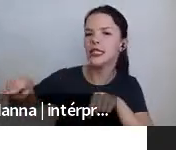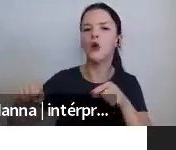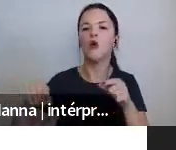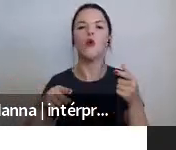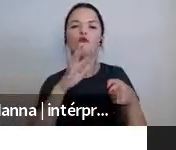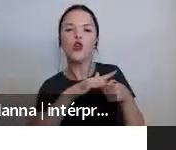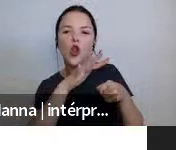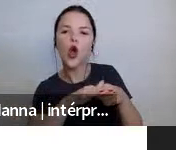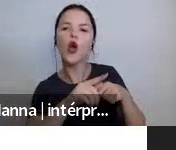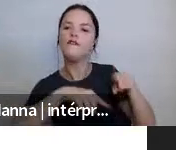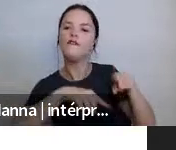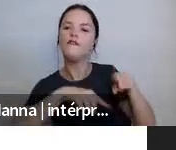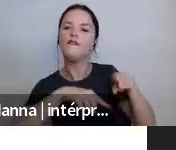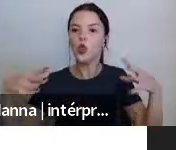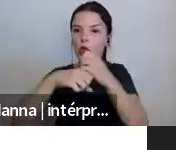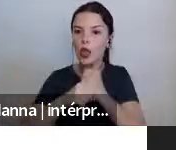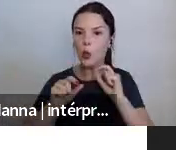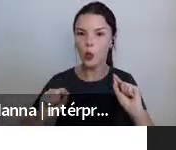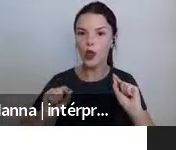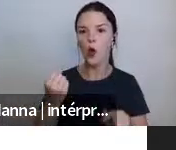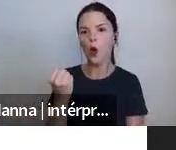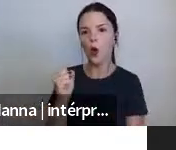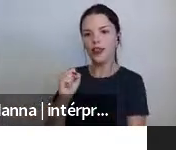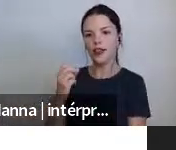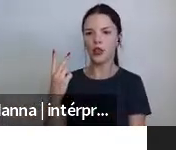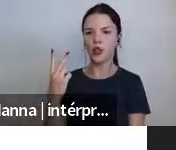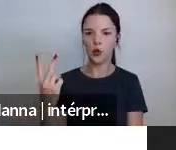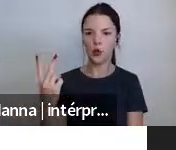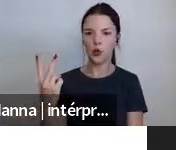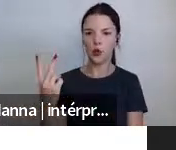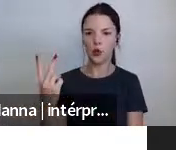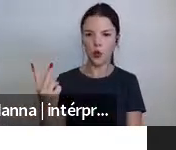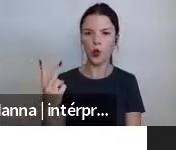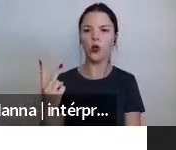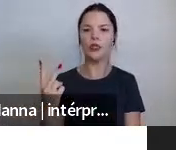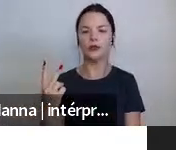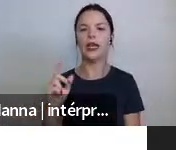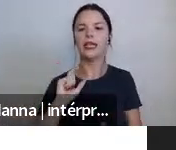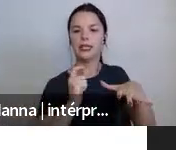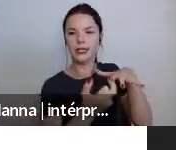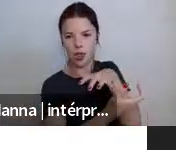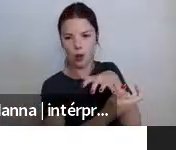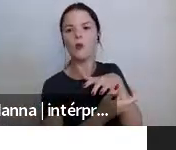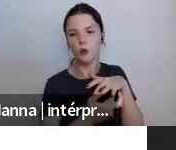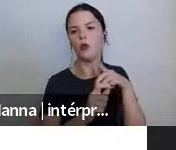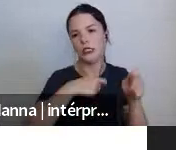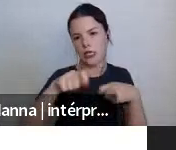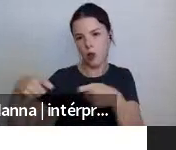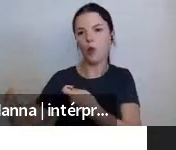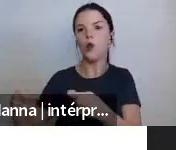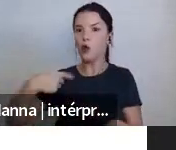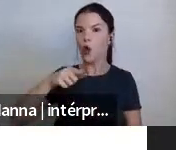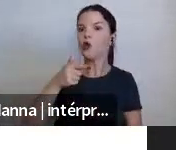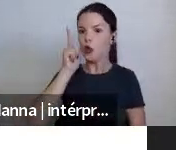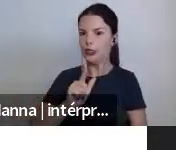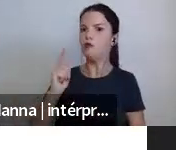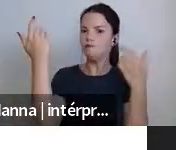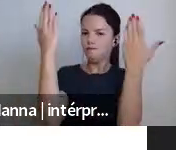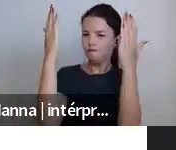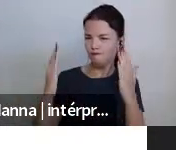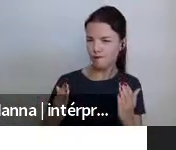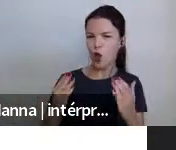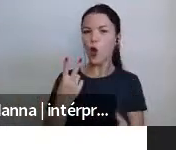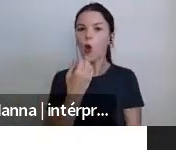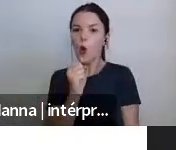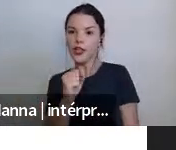up with 82 toponymic signs. So that's the amount of data we analyzed for this study.